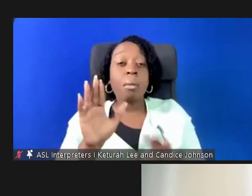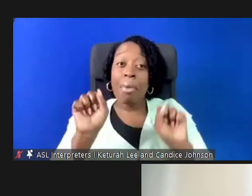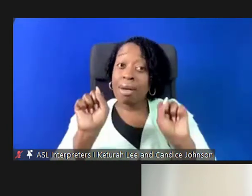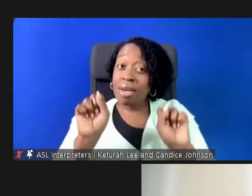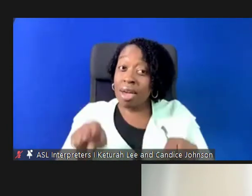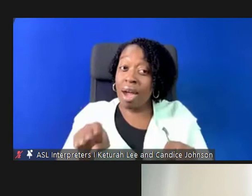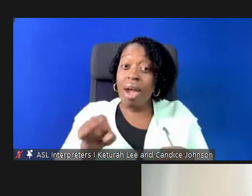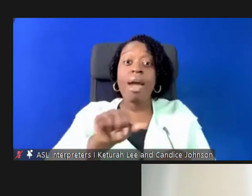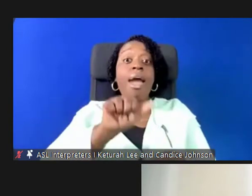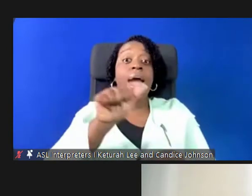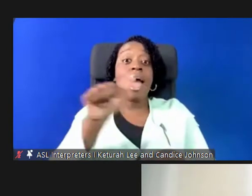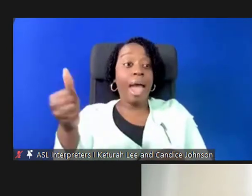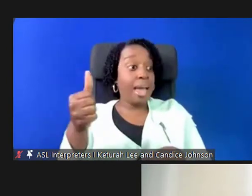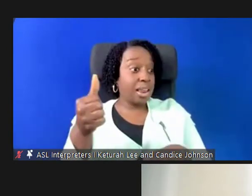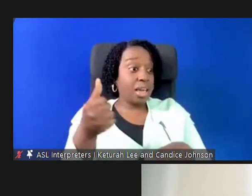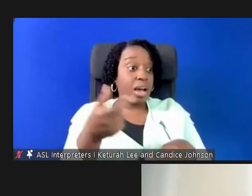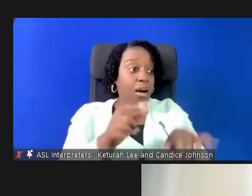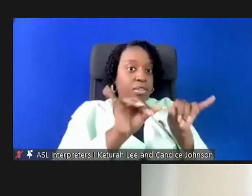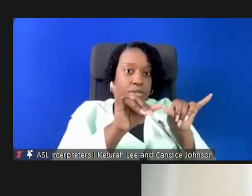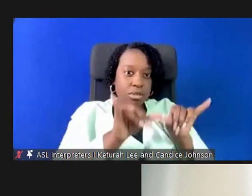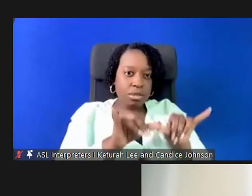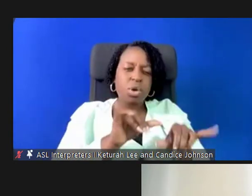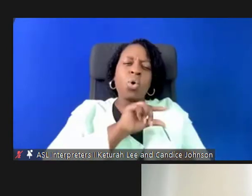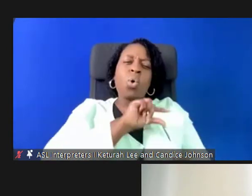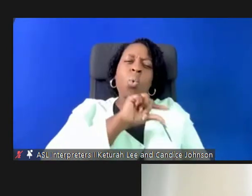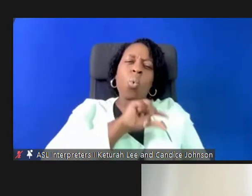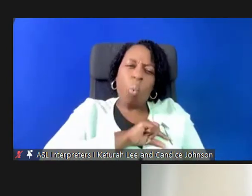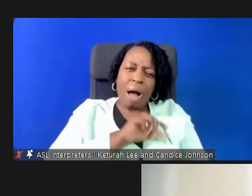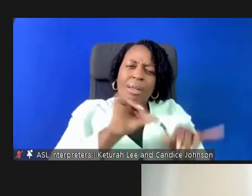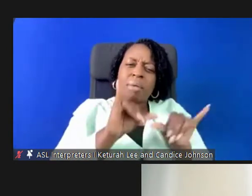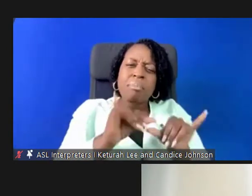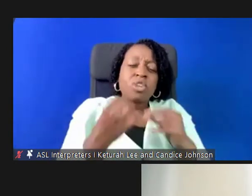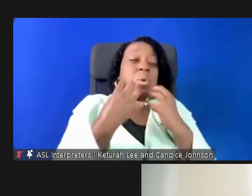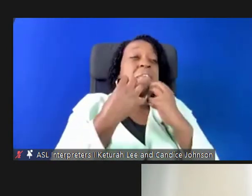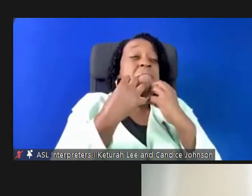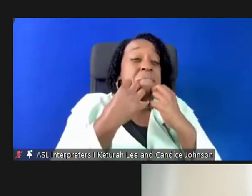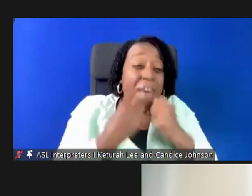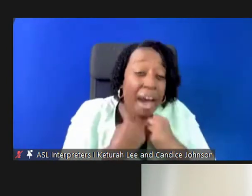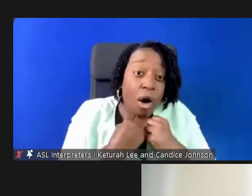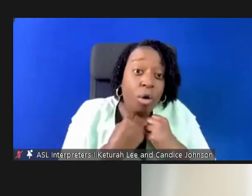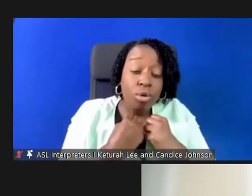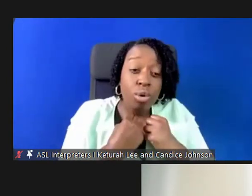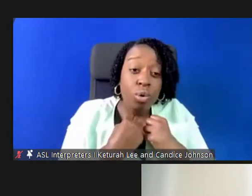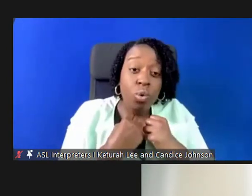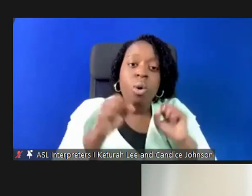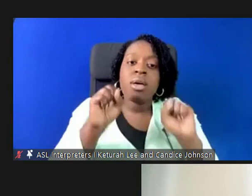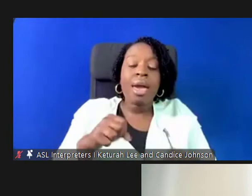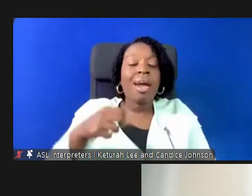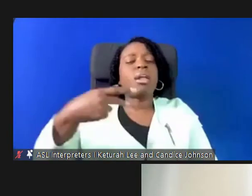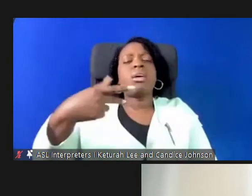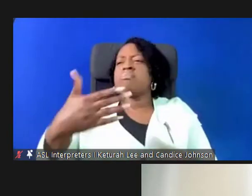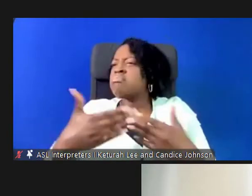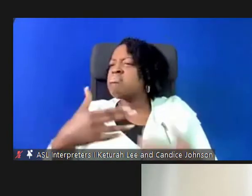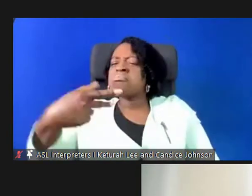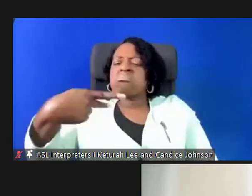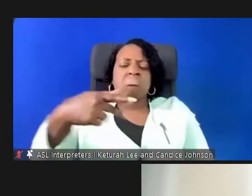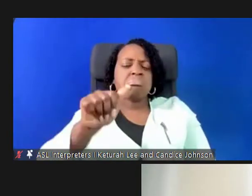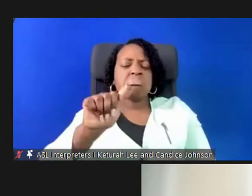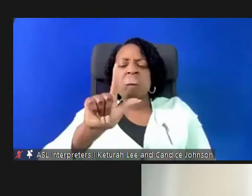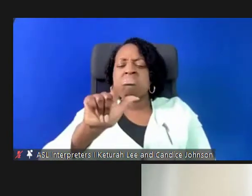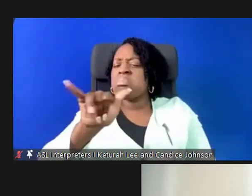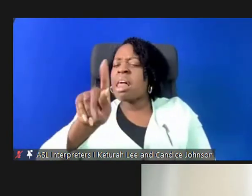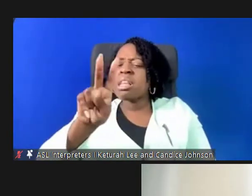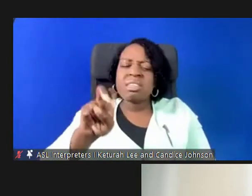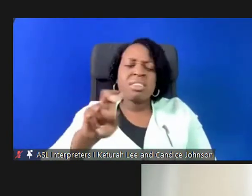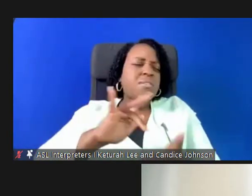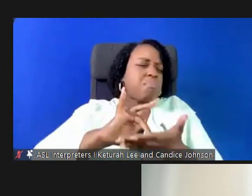this into truly quality metrics and things that we value in the work that we do, whether it's in palliative medicine, in hospice, in general medicine.